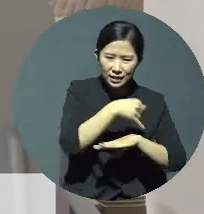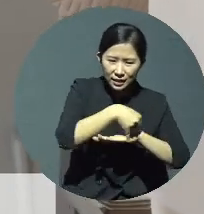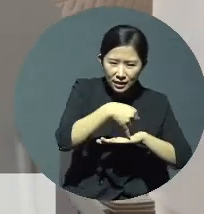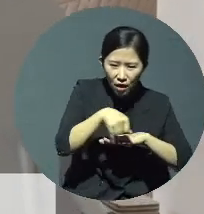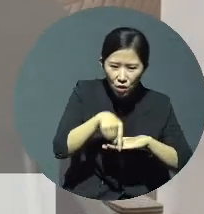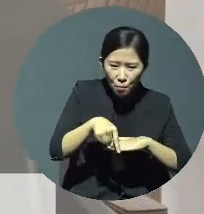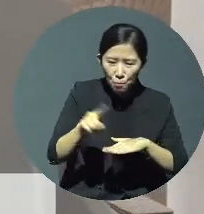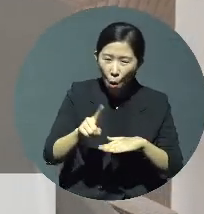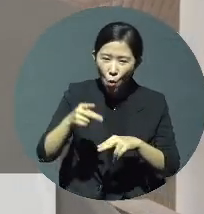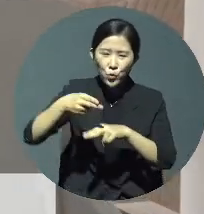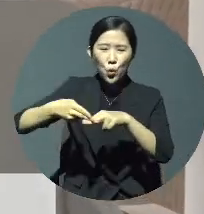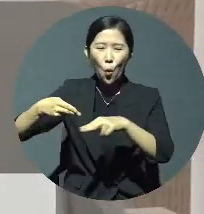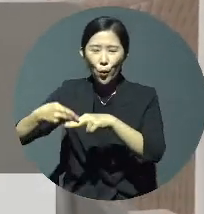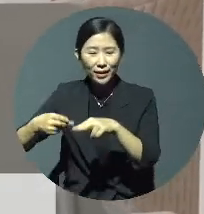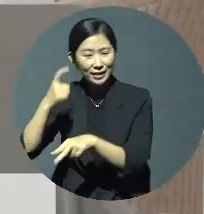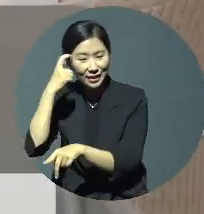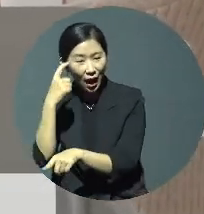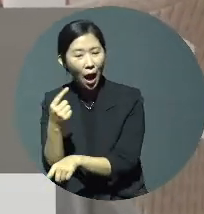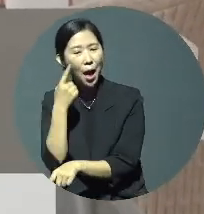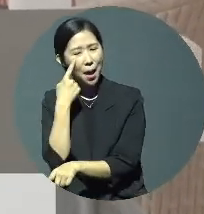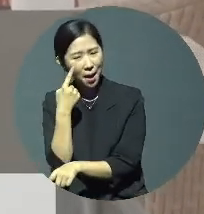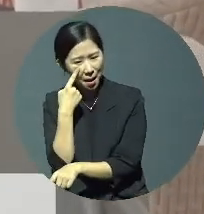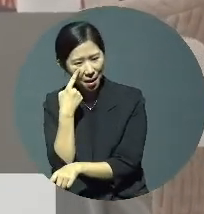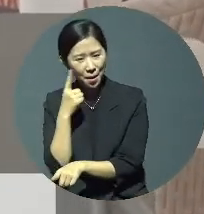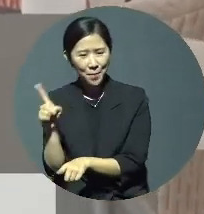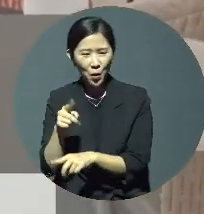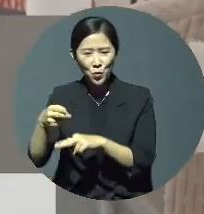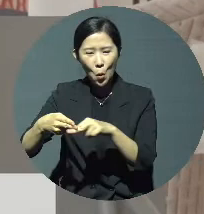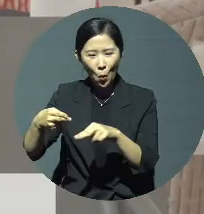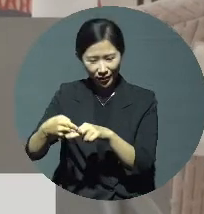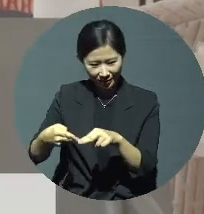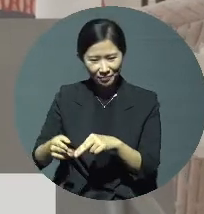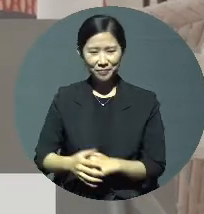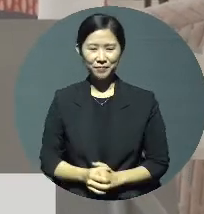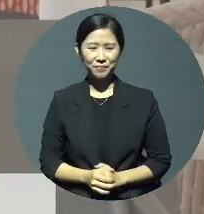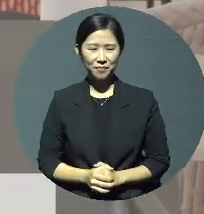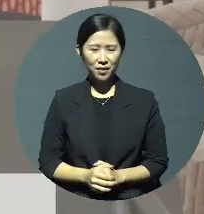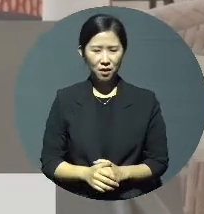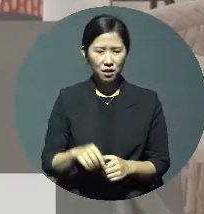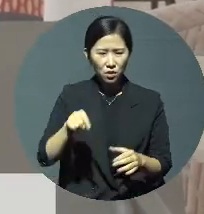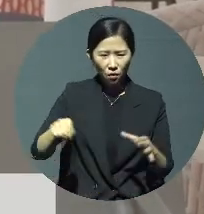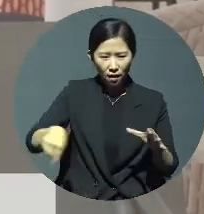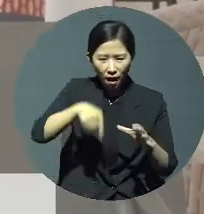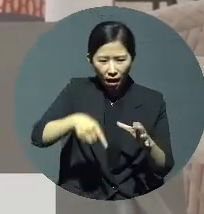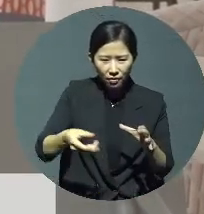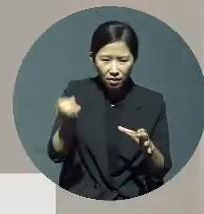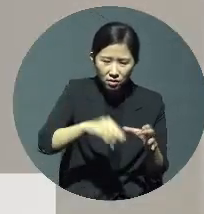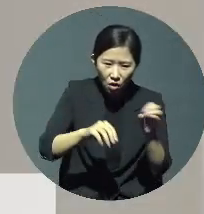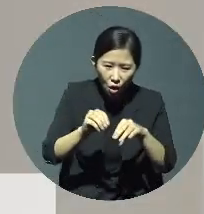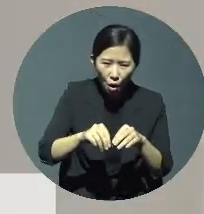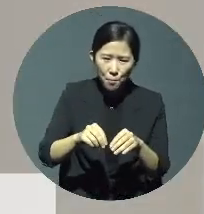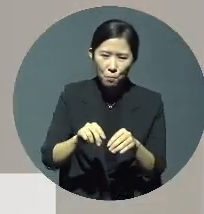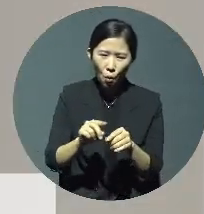think about design like a recipe and a dish you're creating, then these ingredients have become